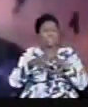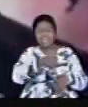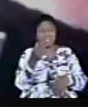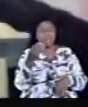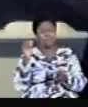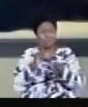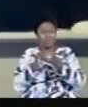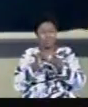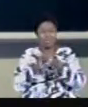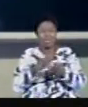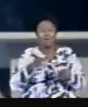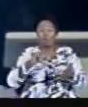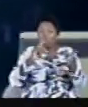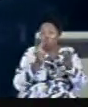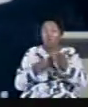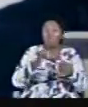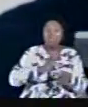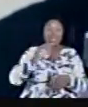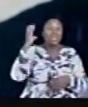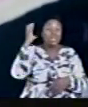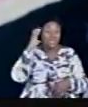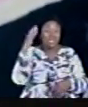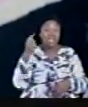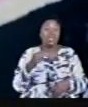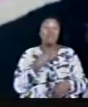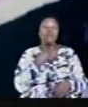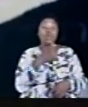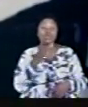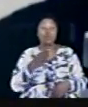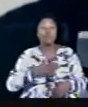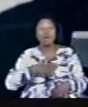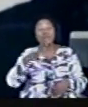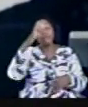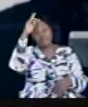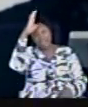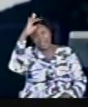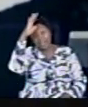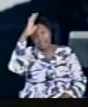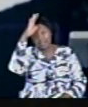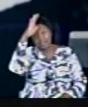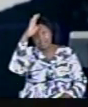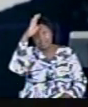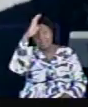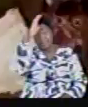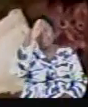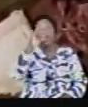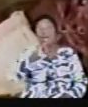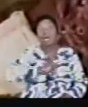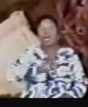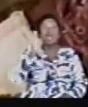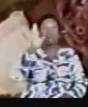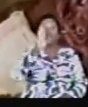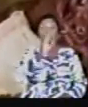the voice of my father, I will be well.